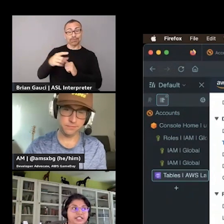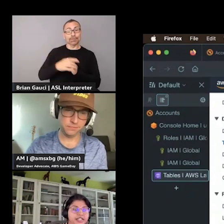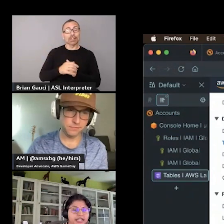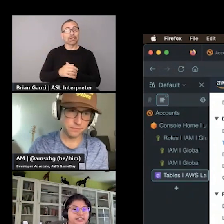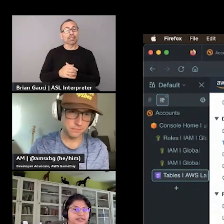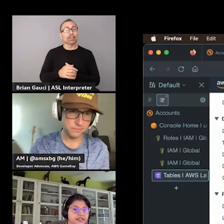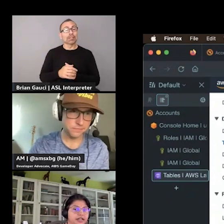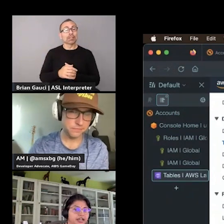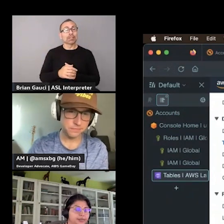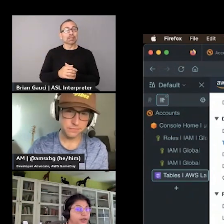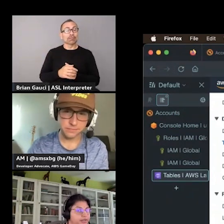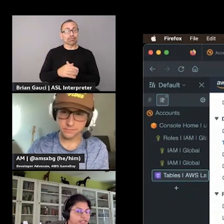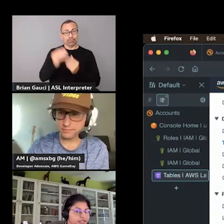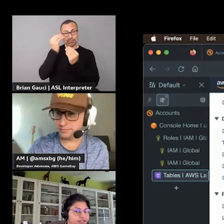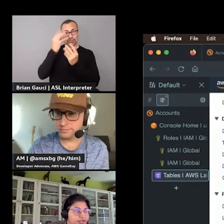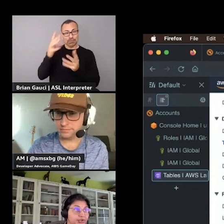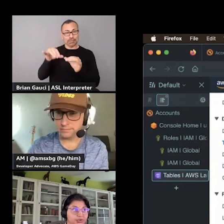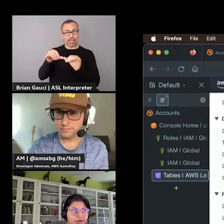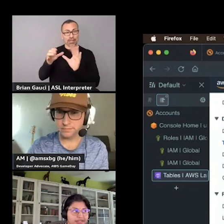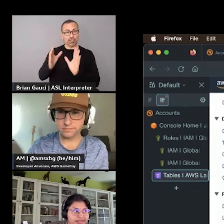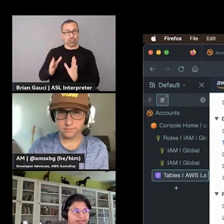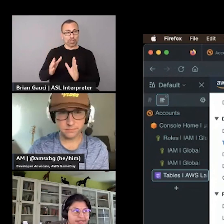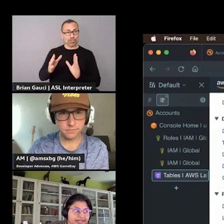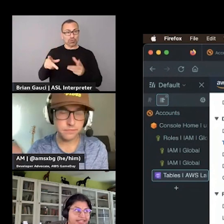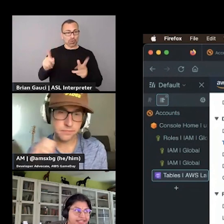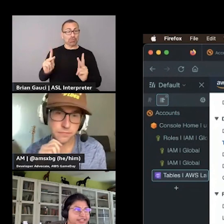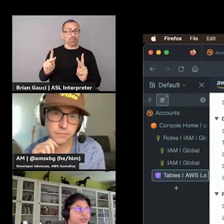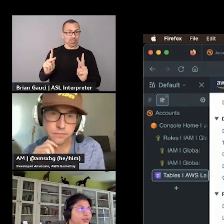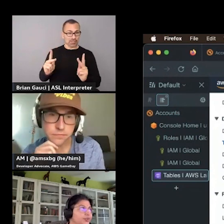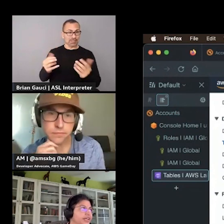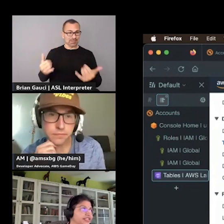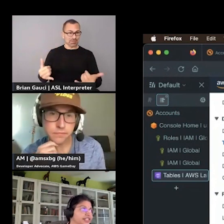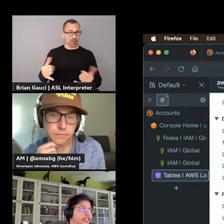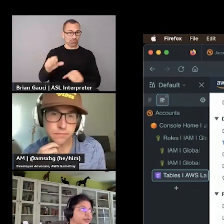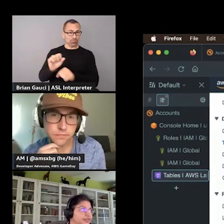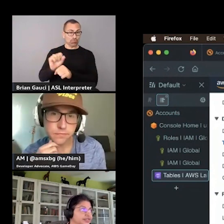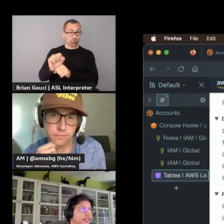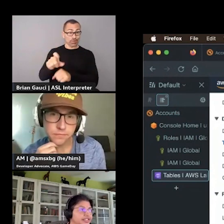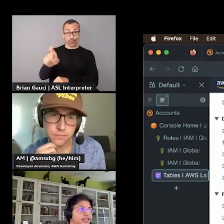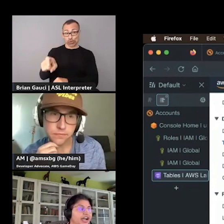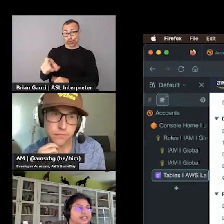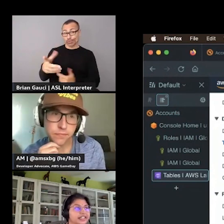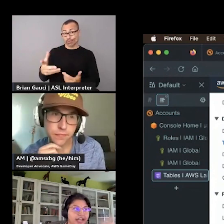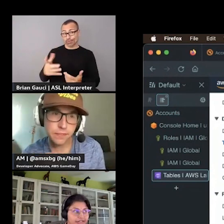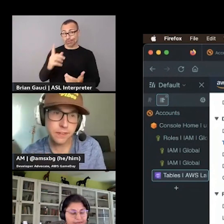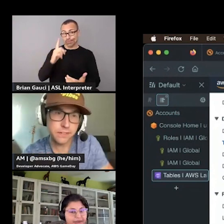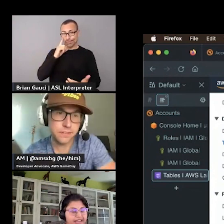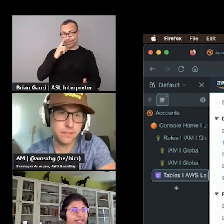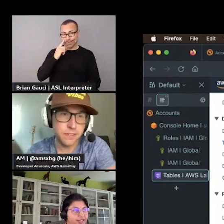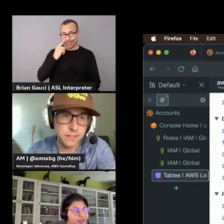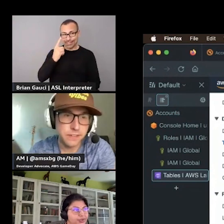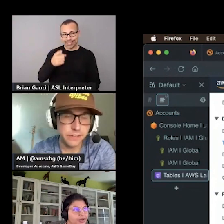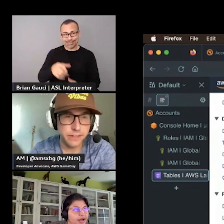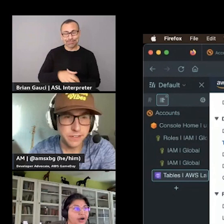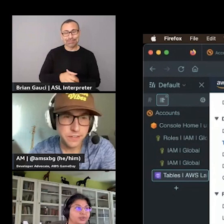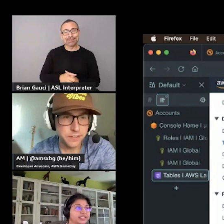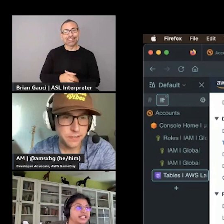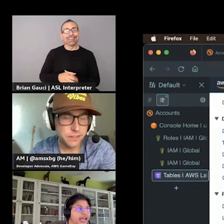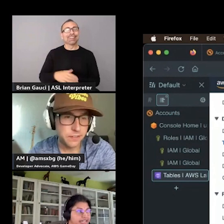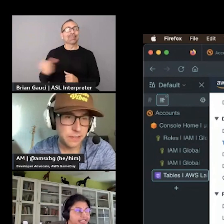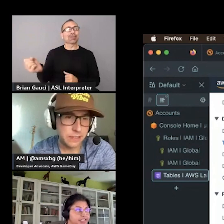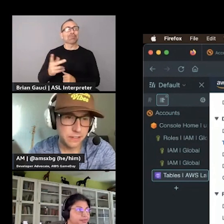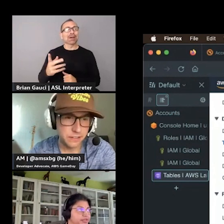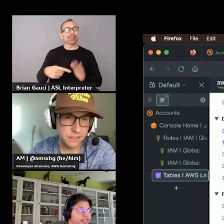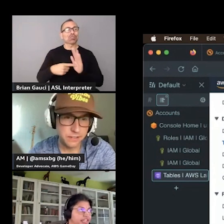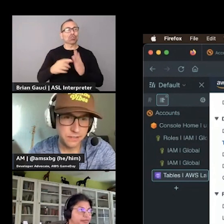data engineers permissions should work, right? Let's go and check it out. And then I'll come back and show how the